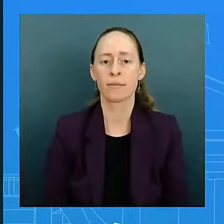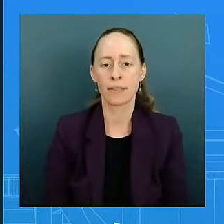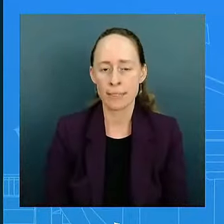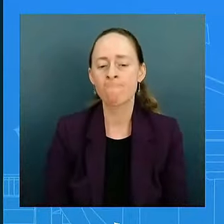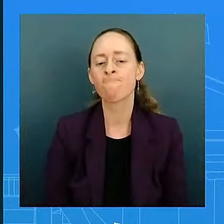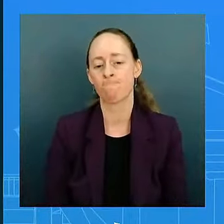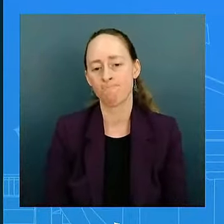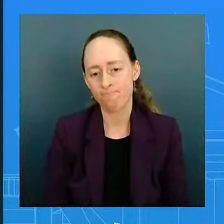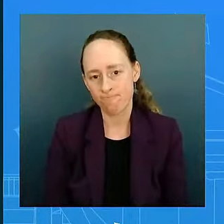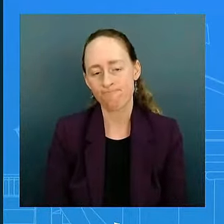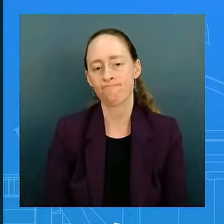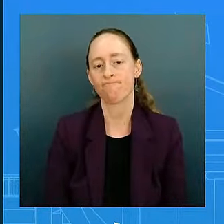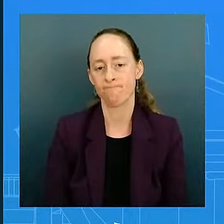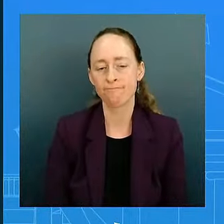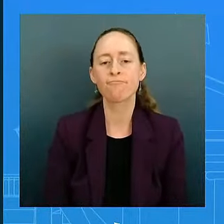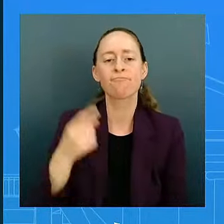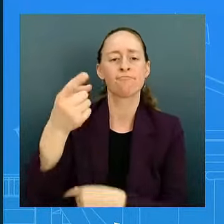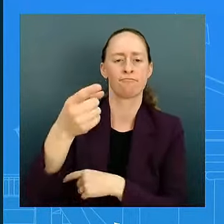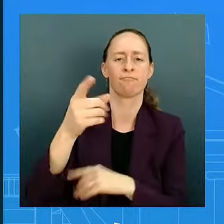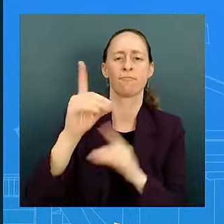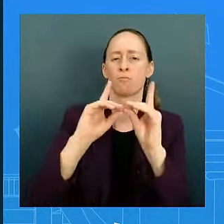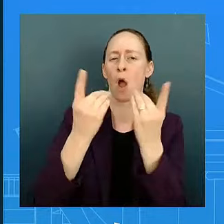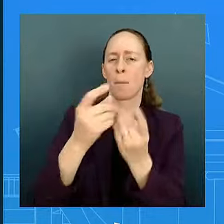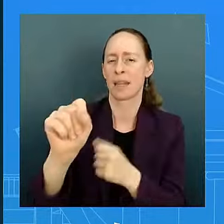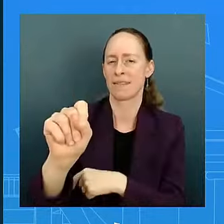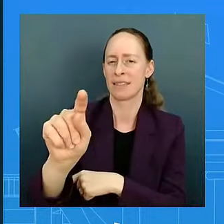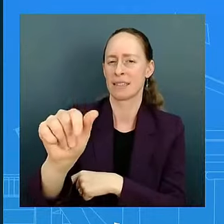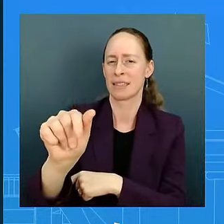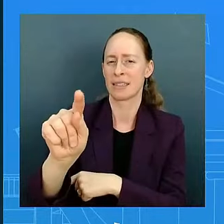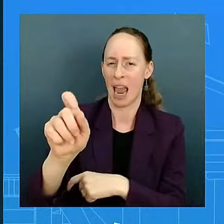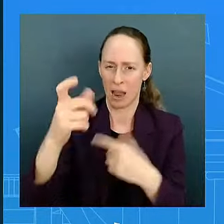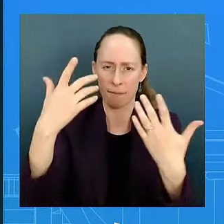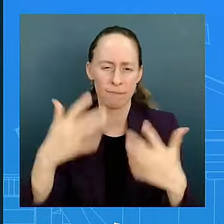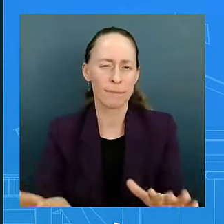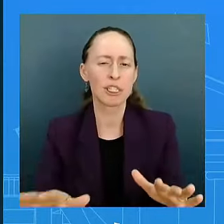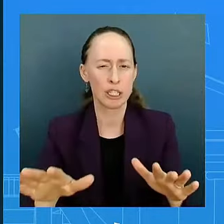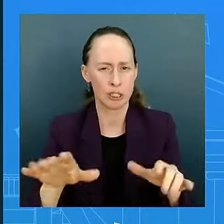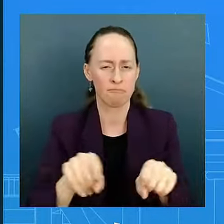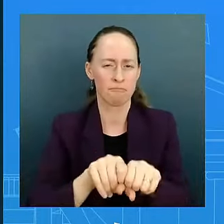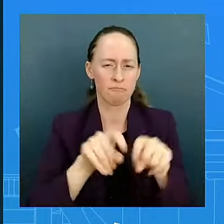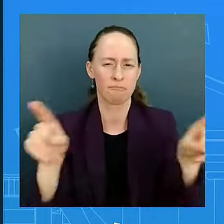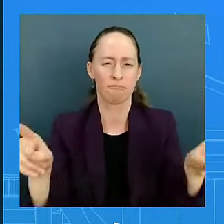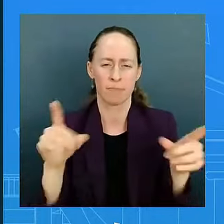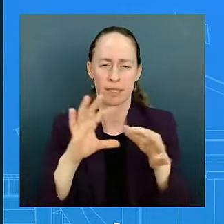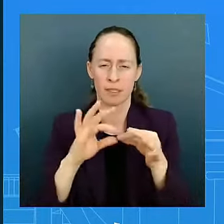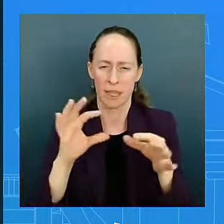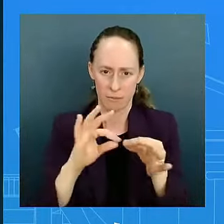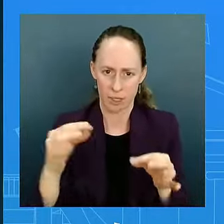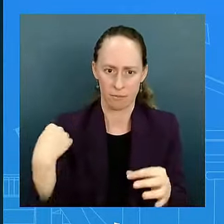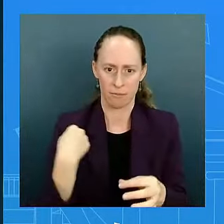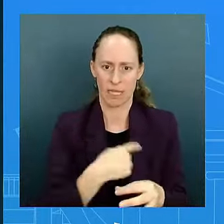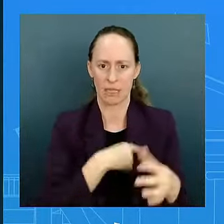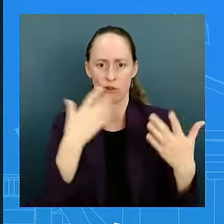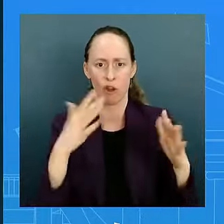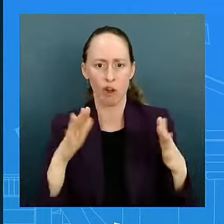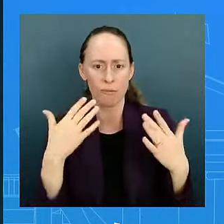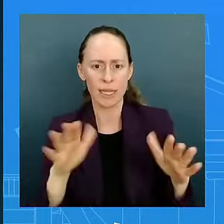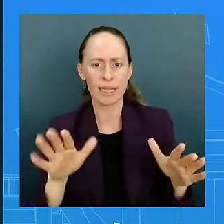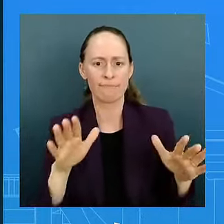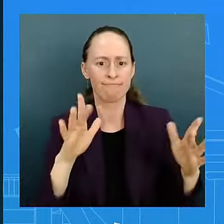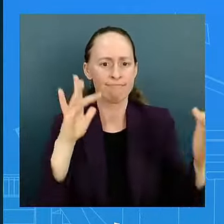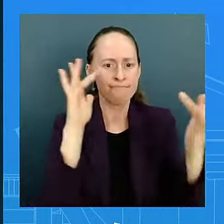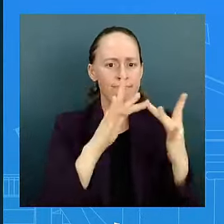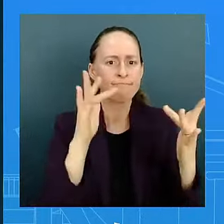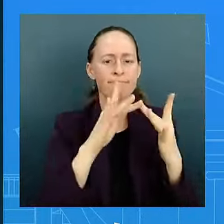statement just last week. So I'll say this. The United States has been in close coordination with regional and international partners